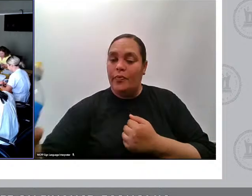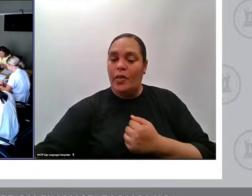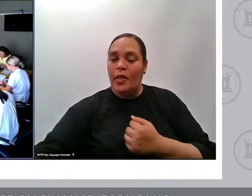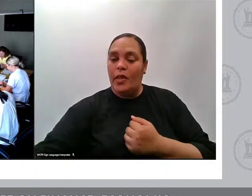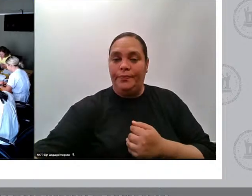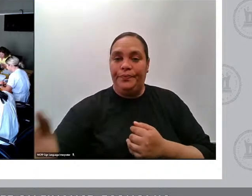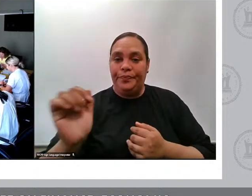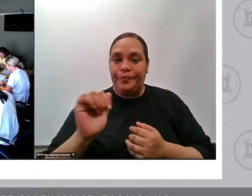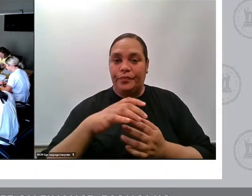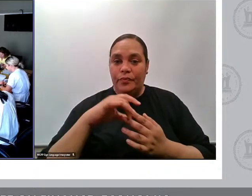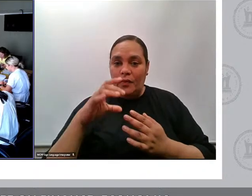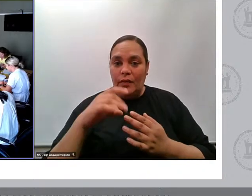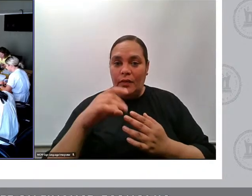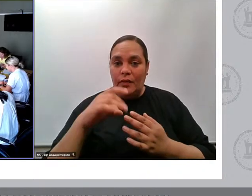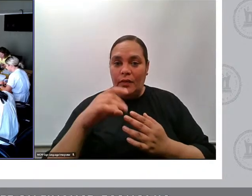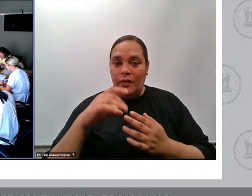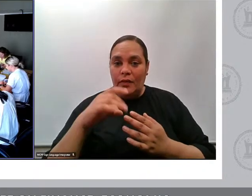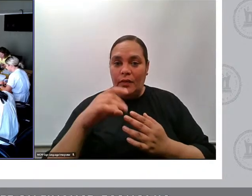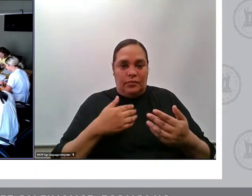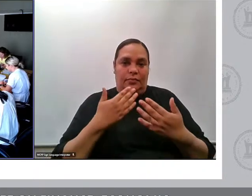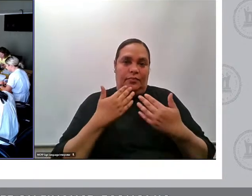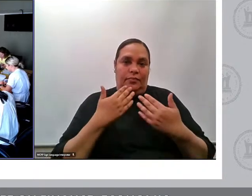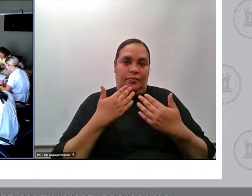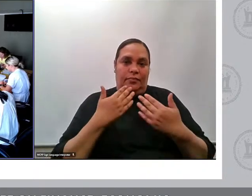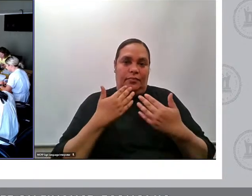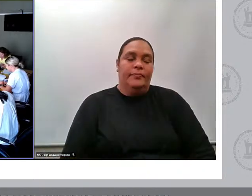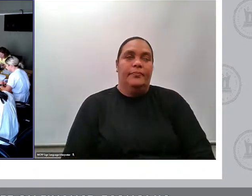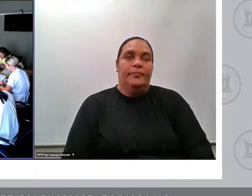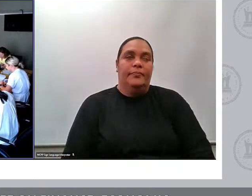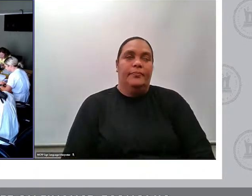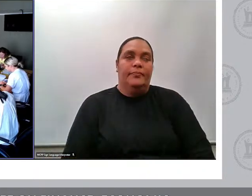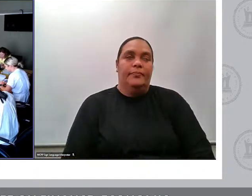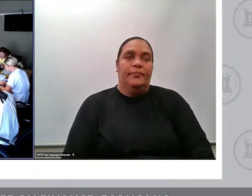nomination? Okay.